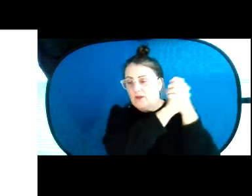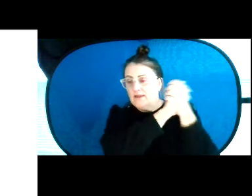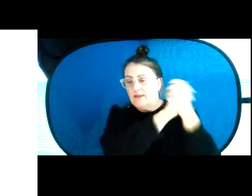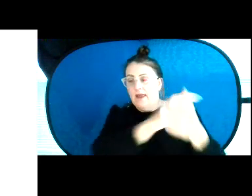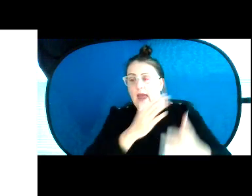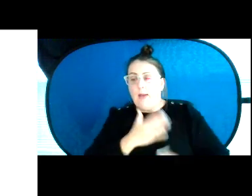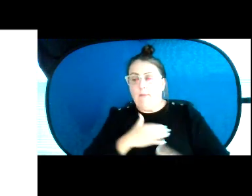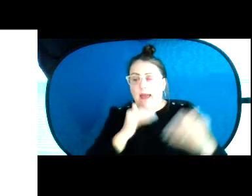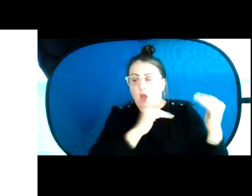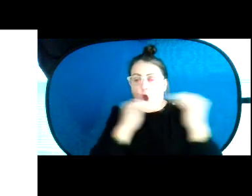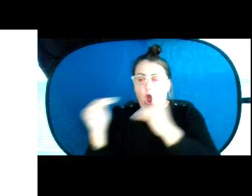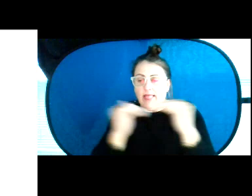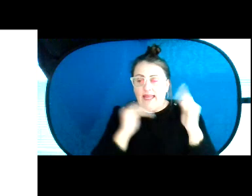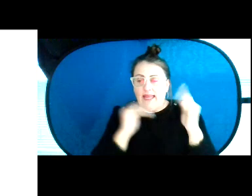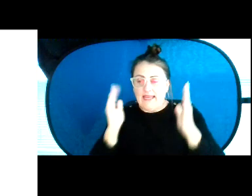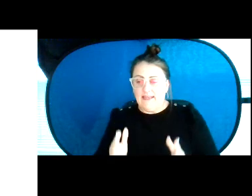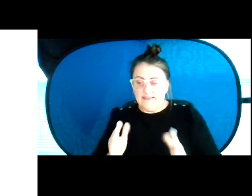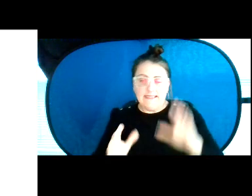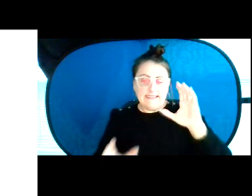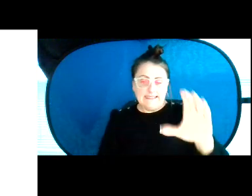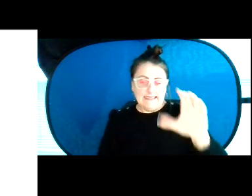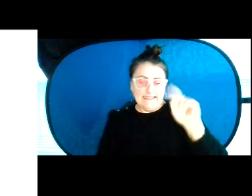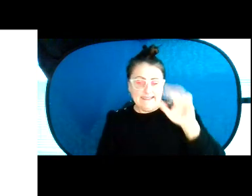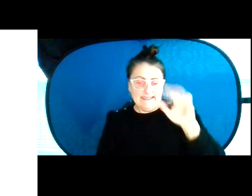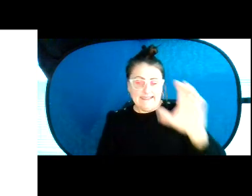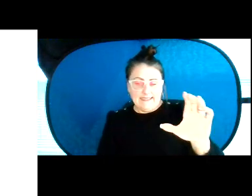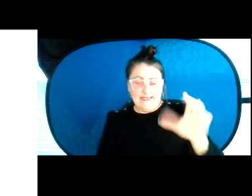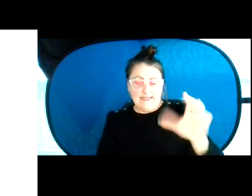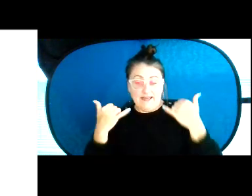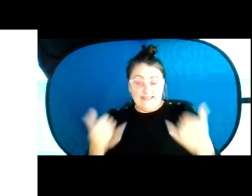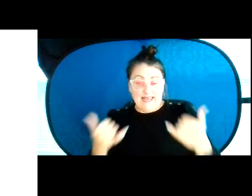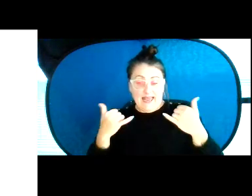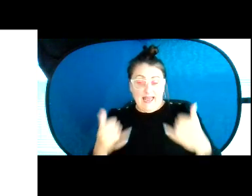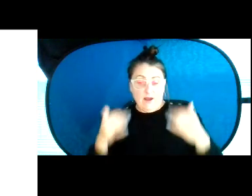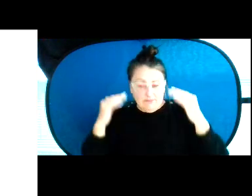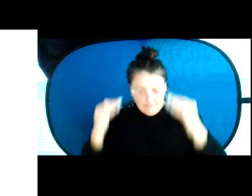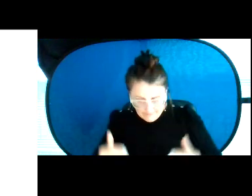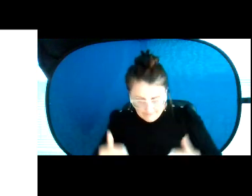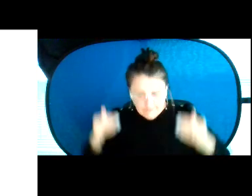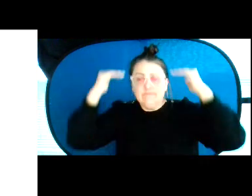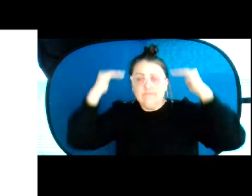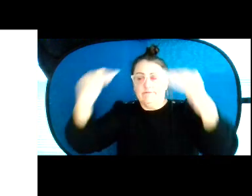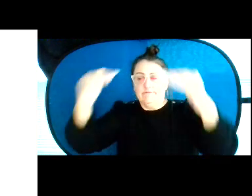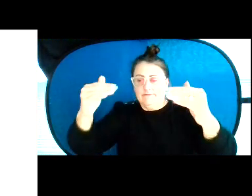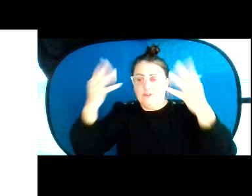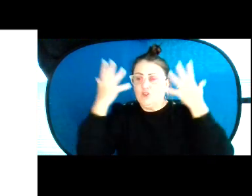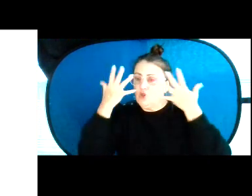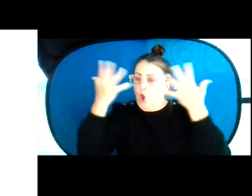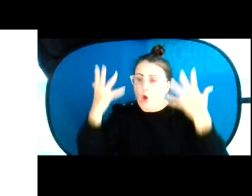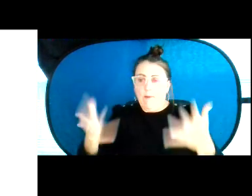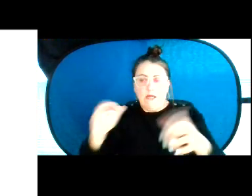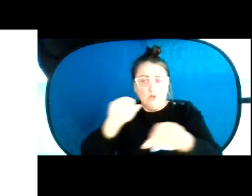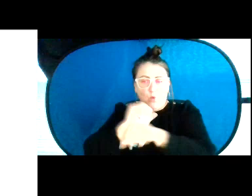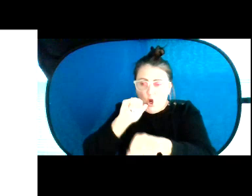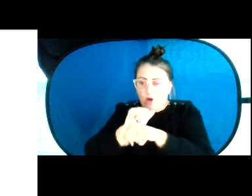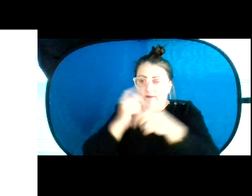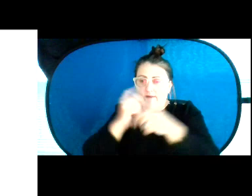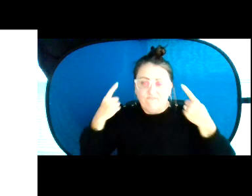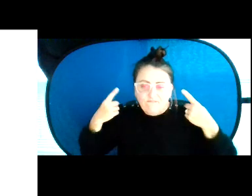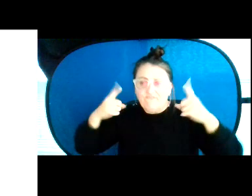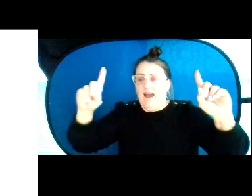colleagues and the CTC for getting us to this step finally after so much work. I want to thank